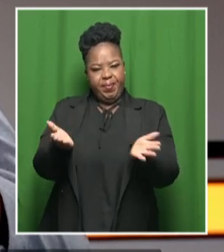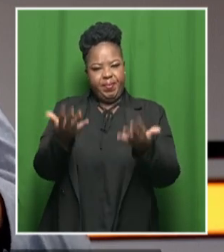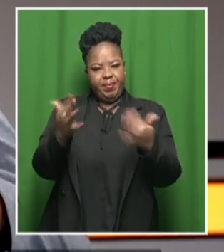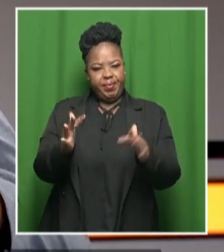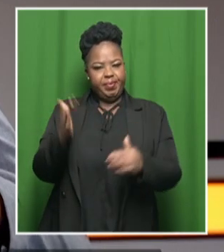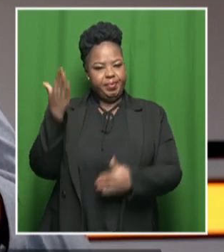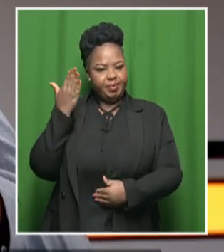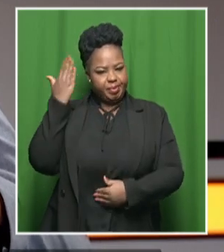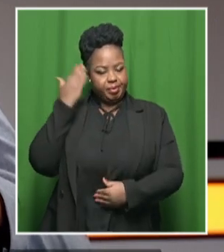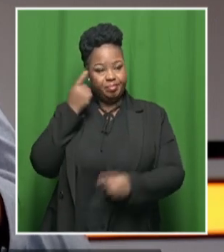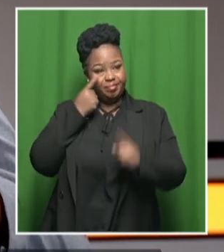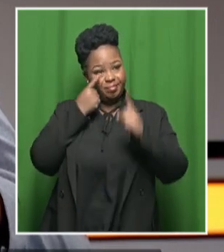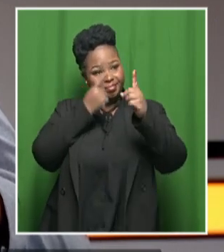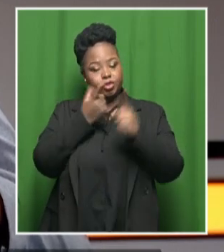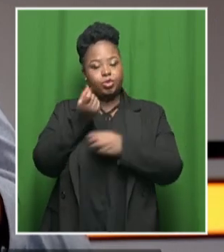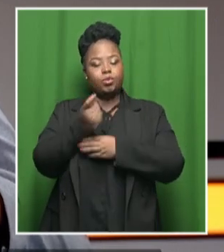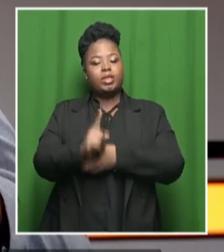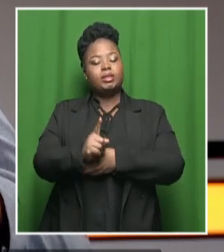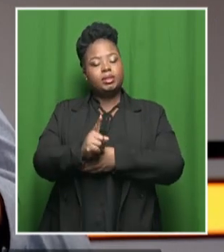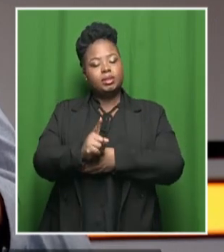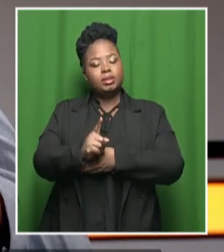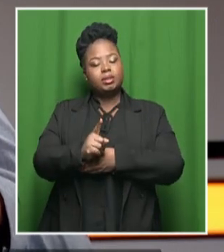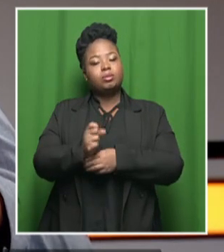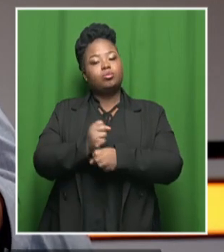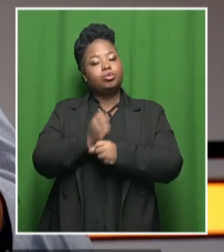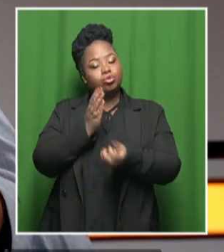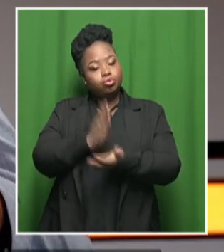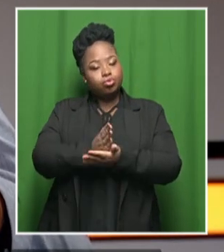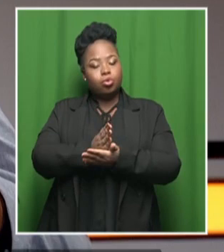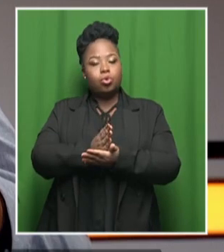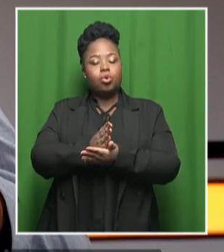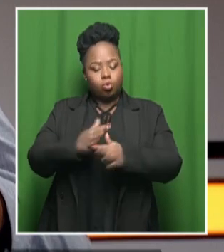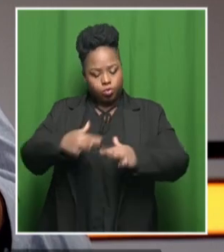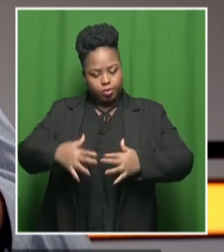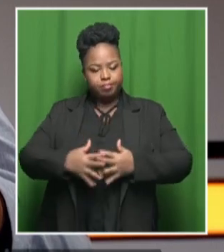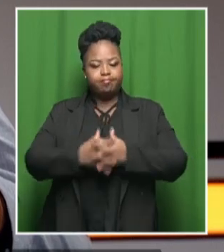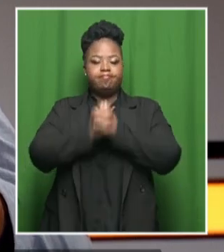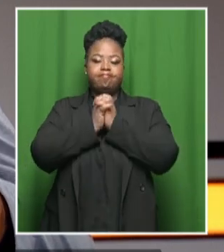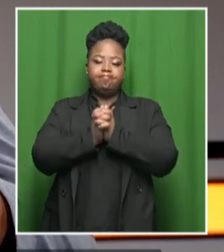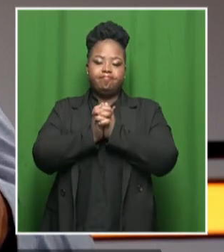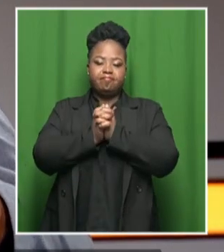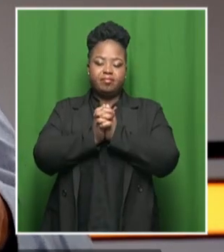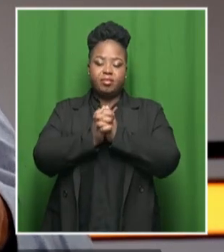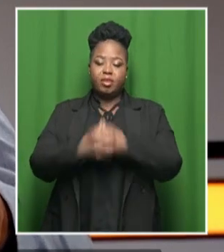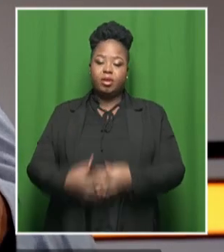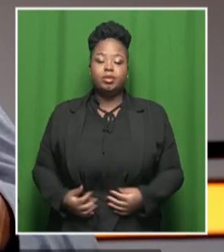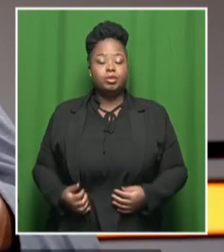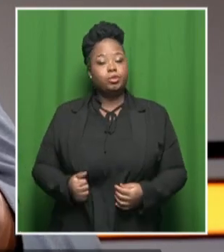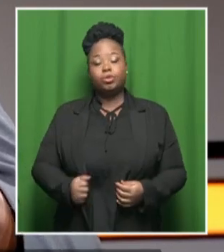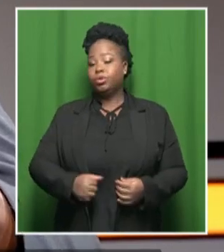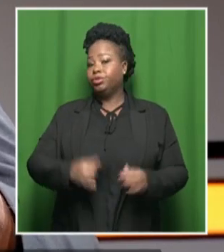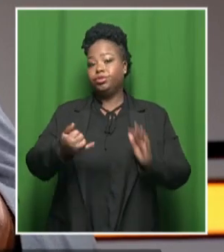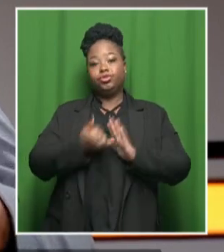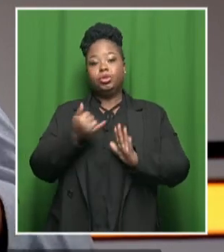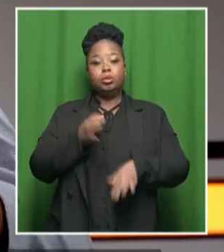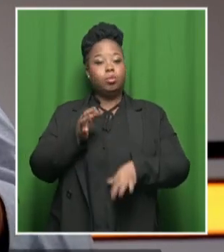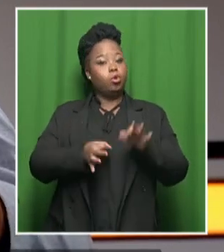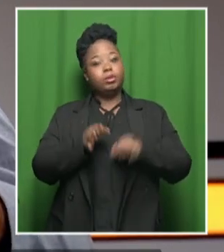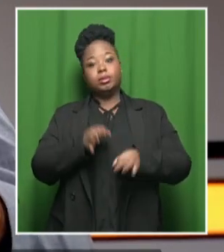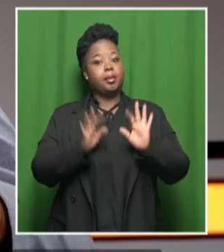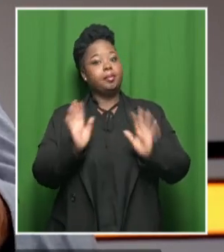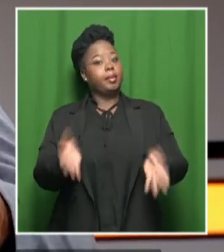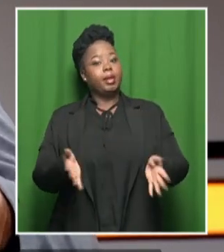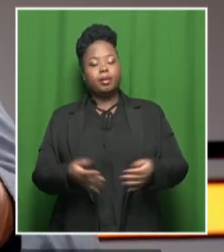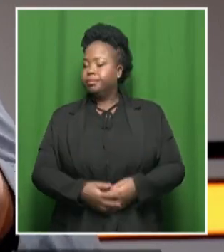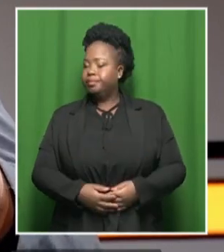the aim was to make unity happen. Unity is not just political,